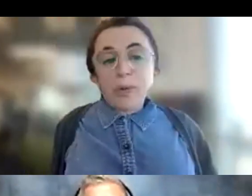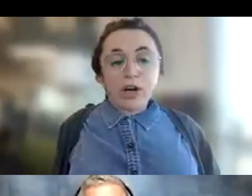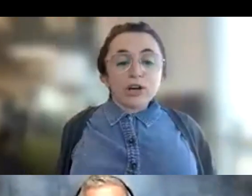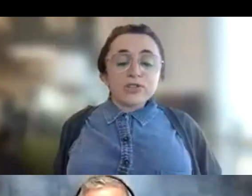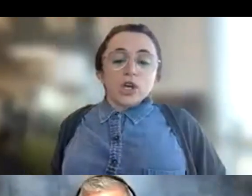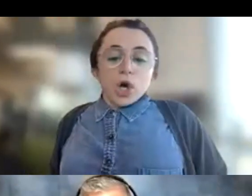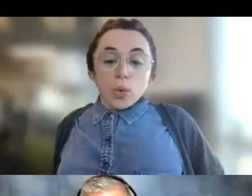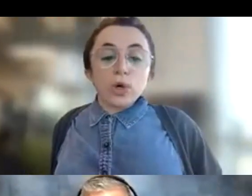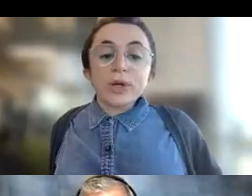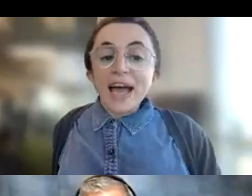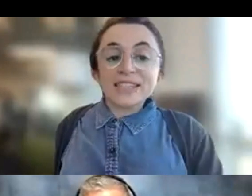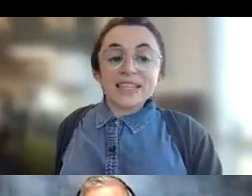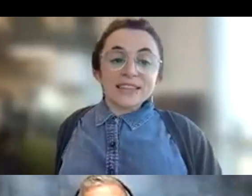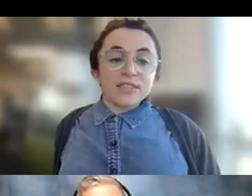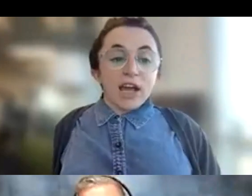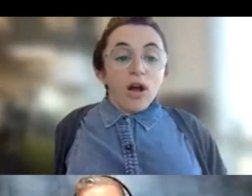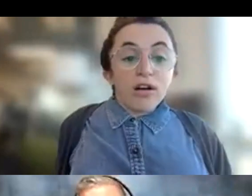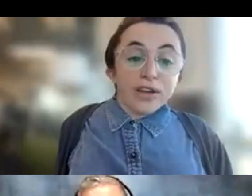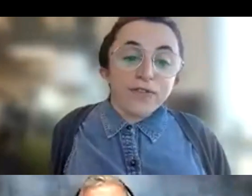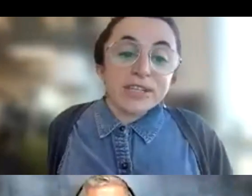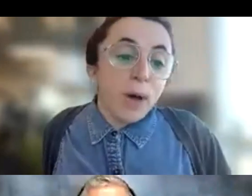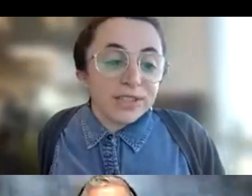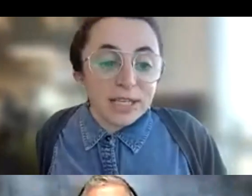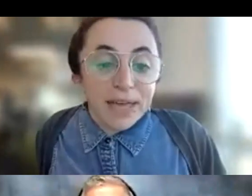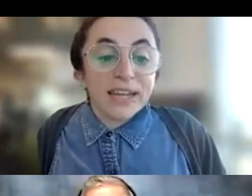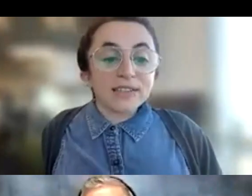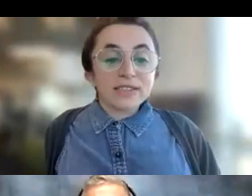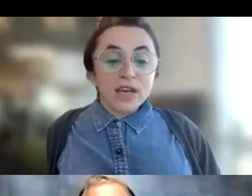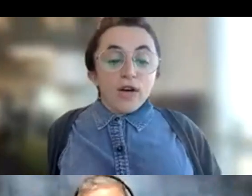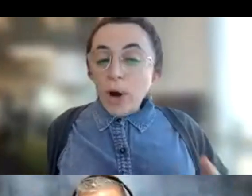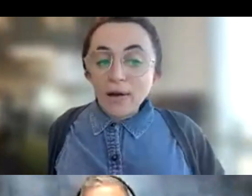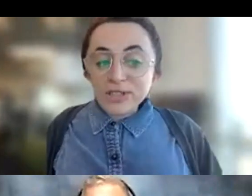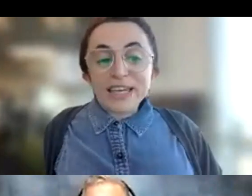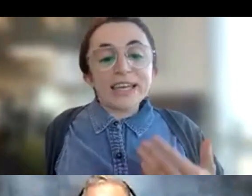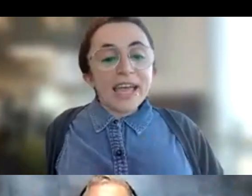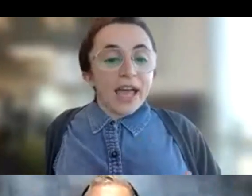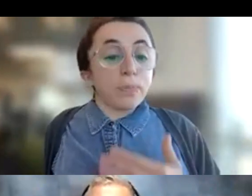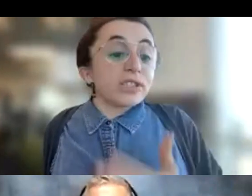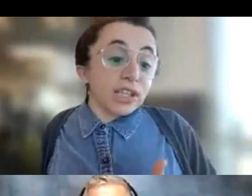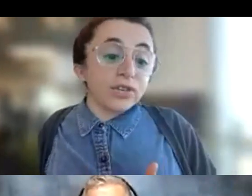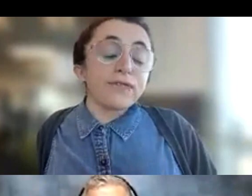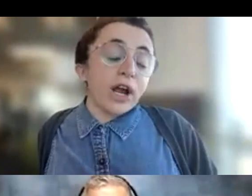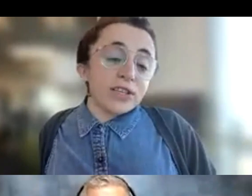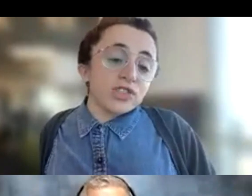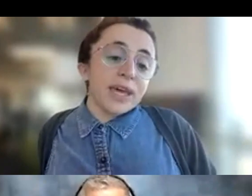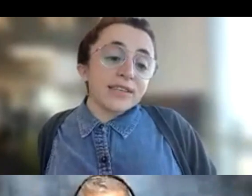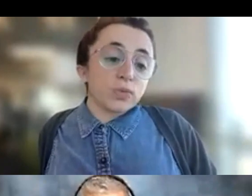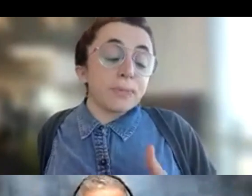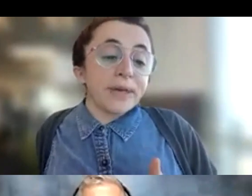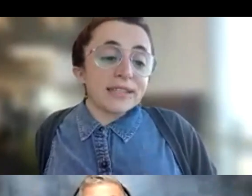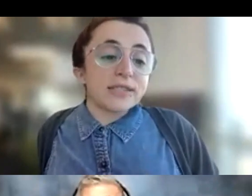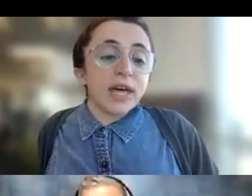incredible partners, we're realizing that there are unfunded policy mandates for housing and particularly for